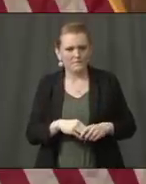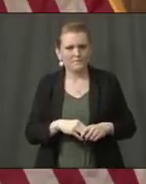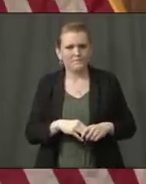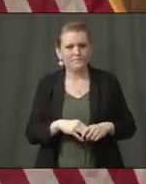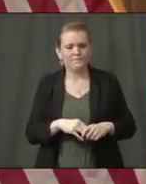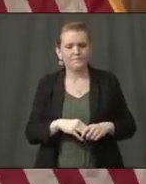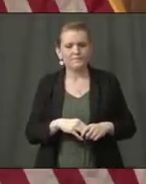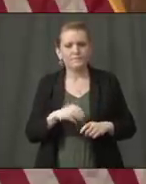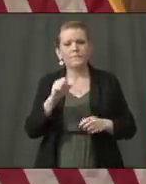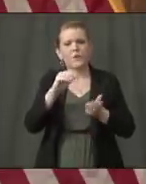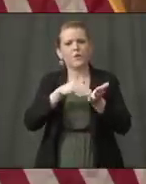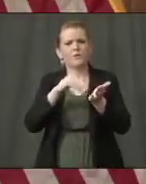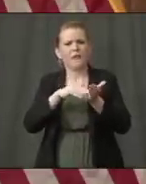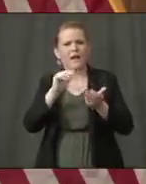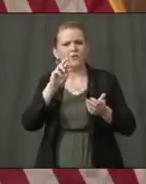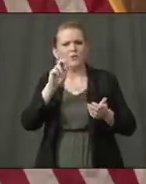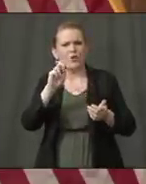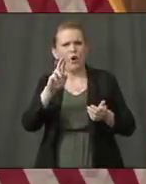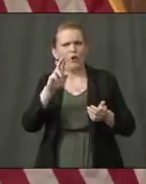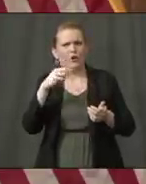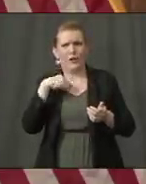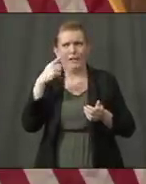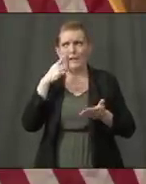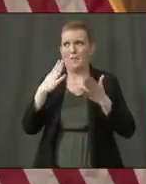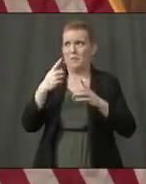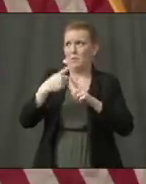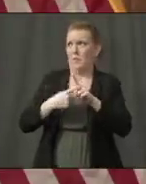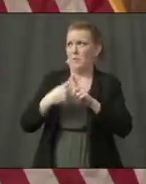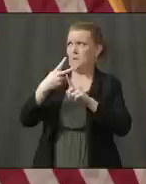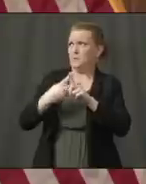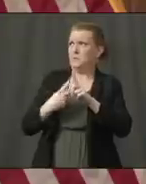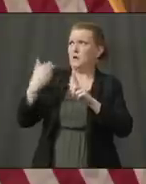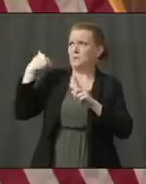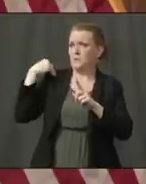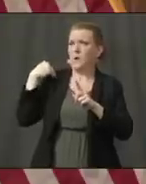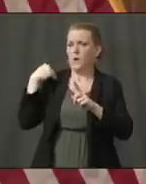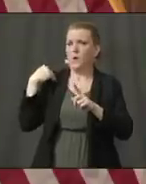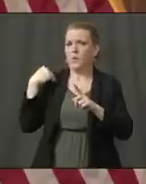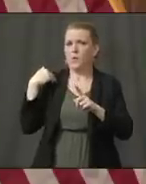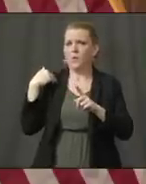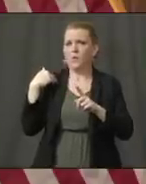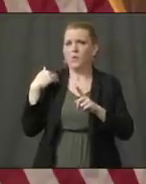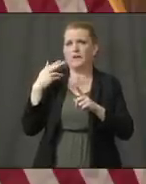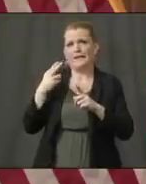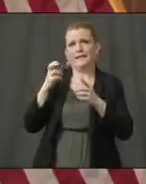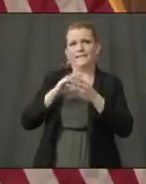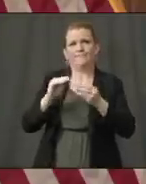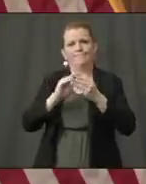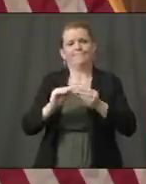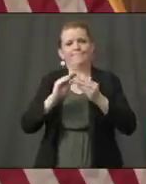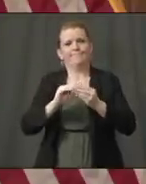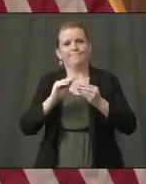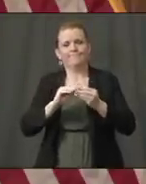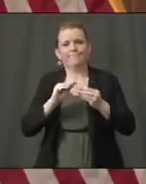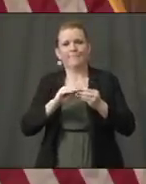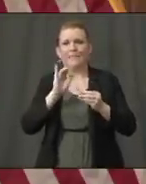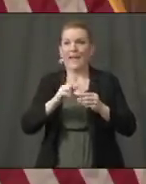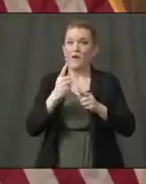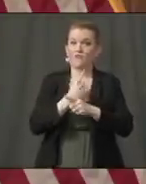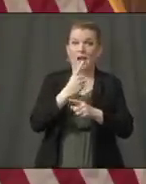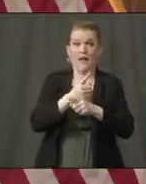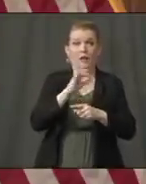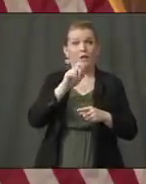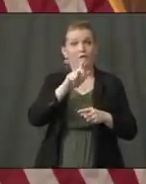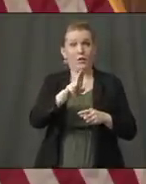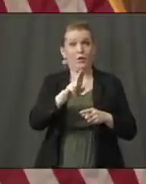remember Dr. Carter probably a month and a half or 2 months ago reminded us that in a normal year, the standard flu, influenza, will have